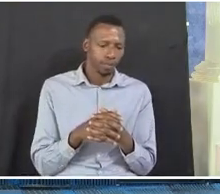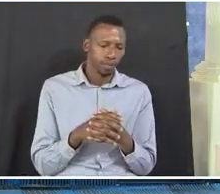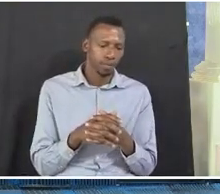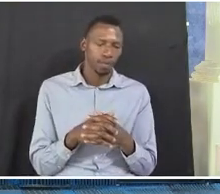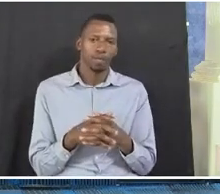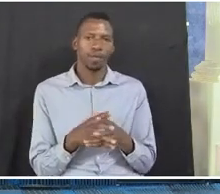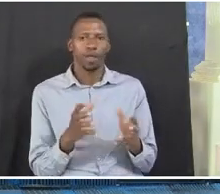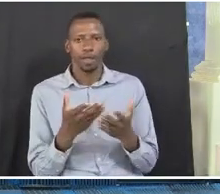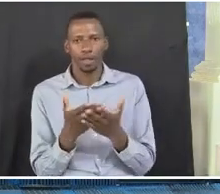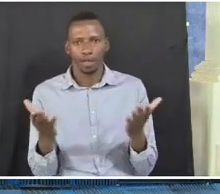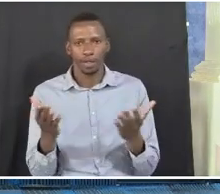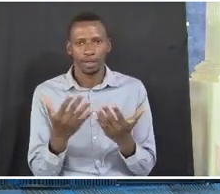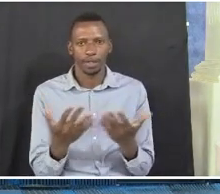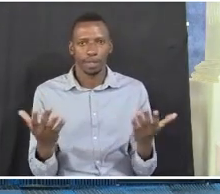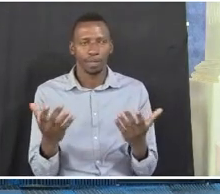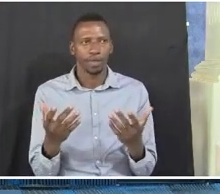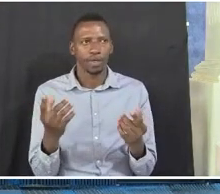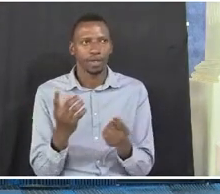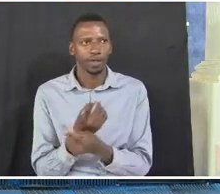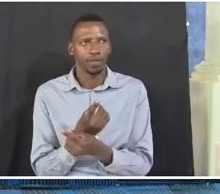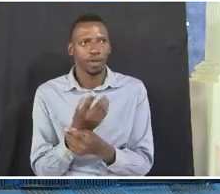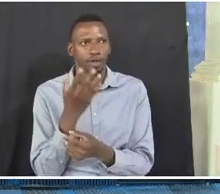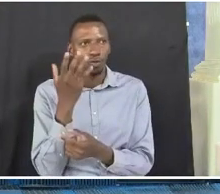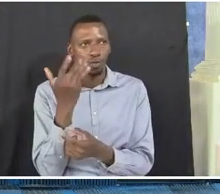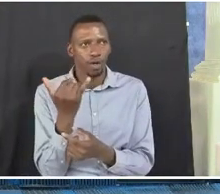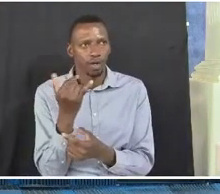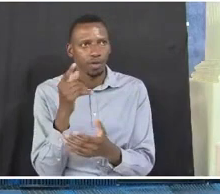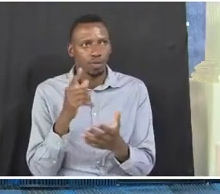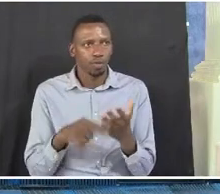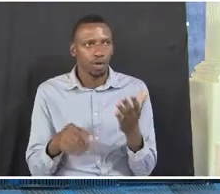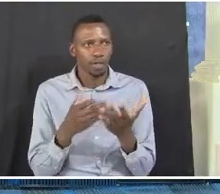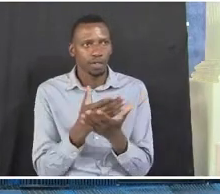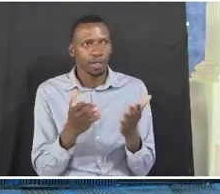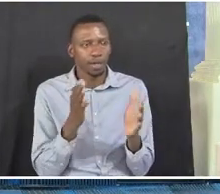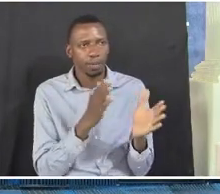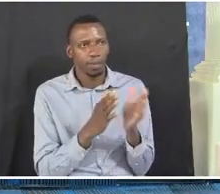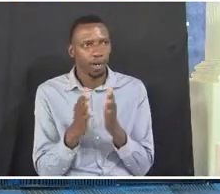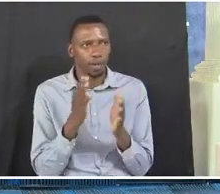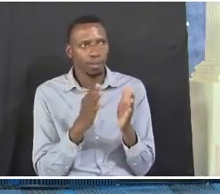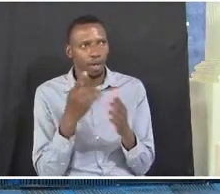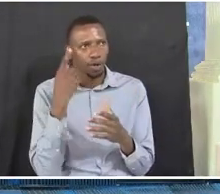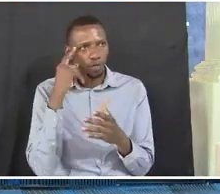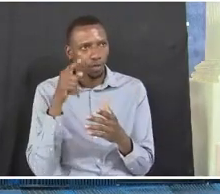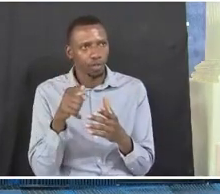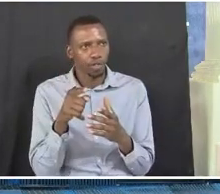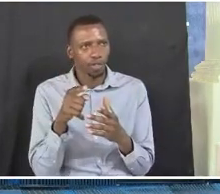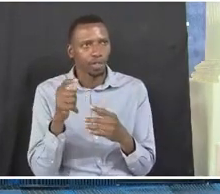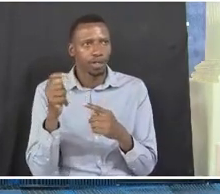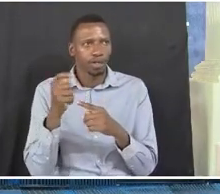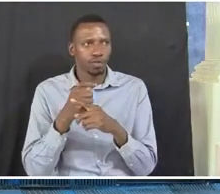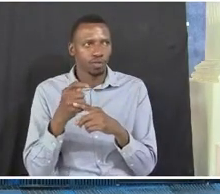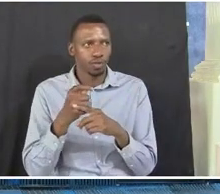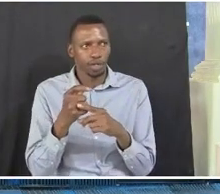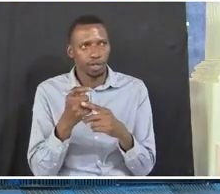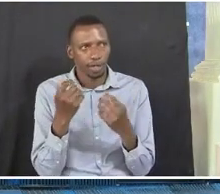There's something else. Because what they were meant for was to train up a